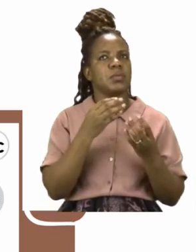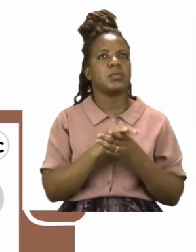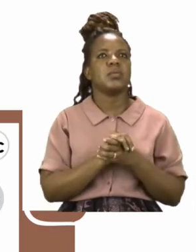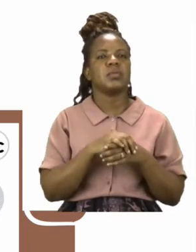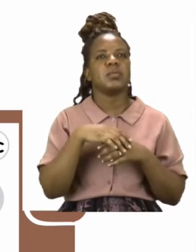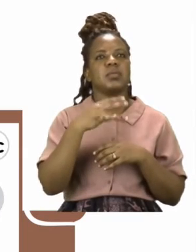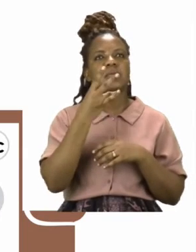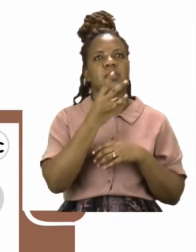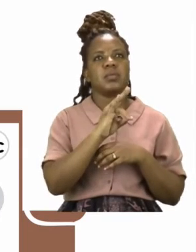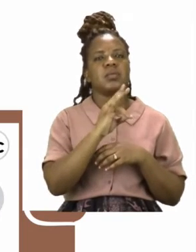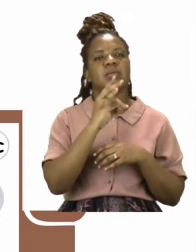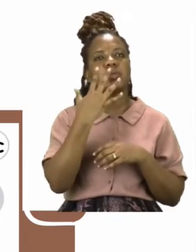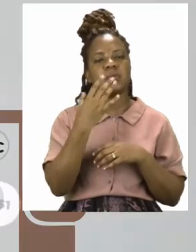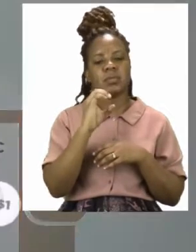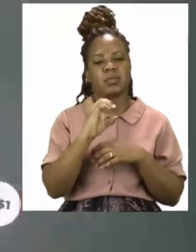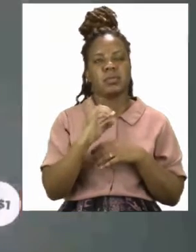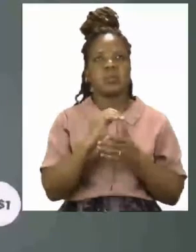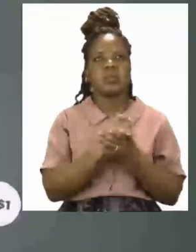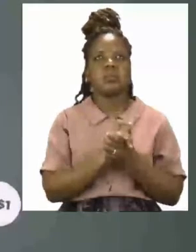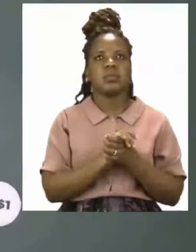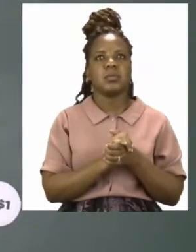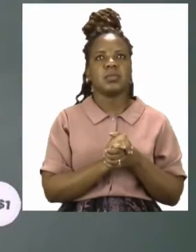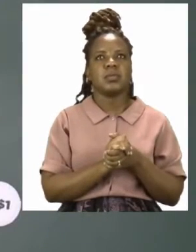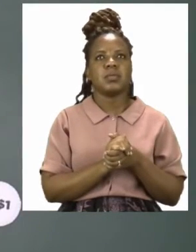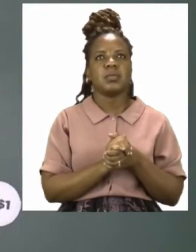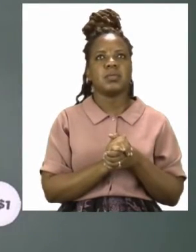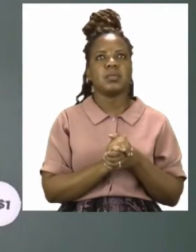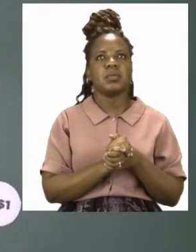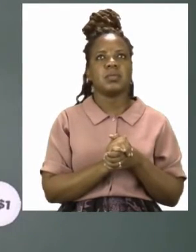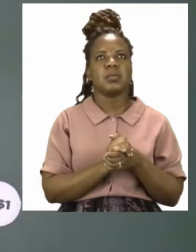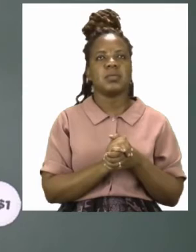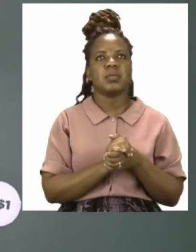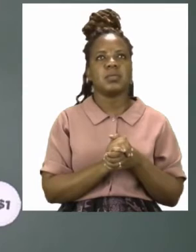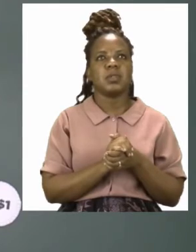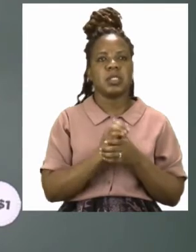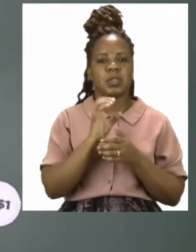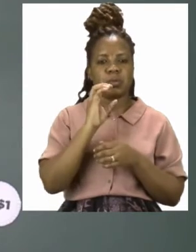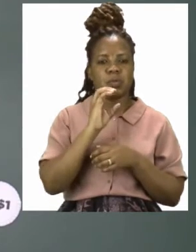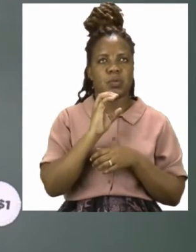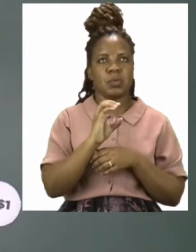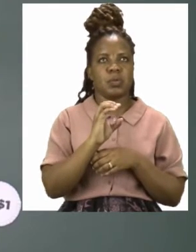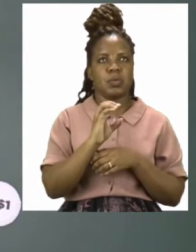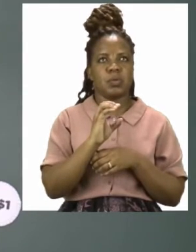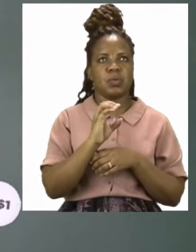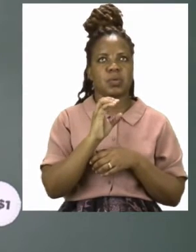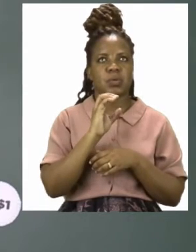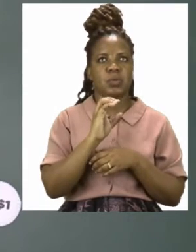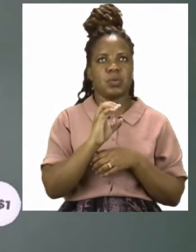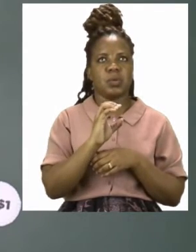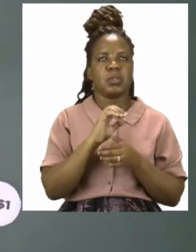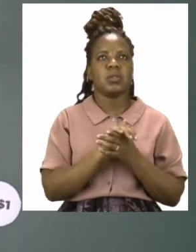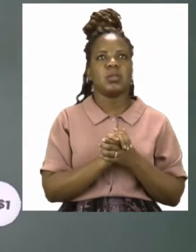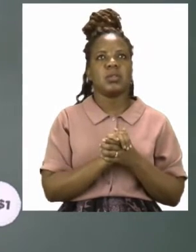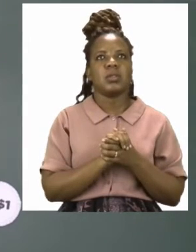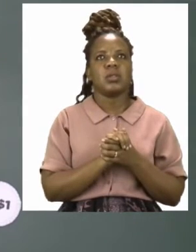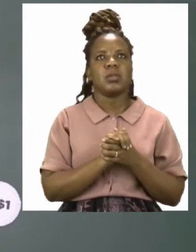you how we can do this together. Now, if you're dealing with the cents, your decade numbers are going to help you very easily.